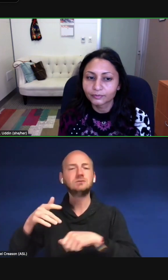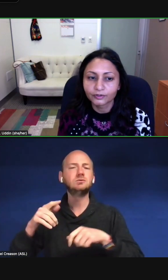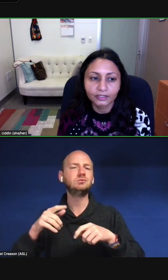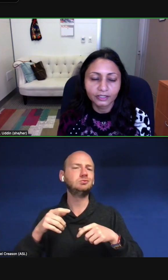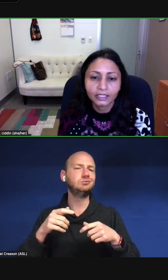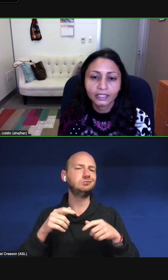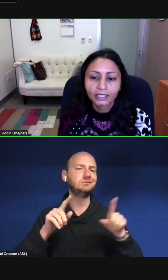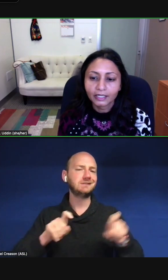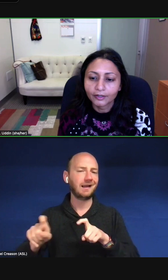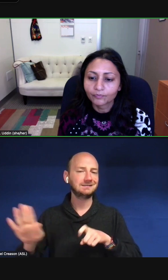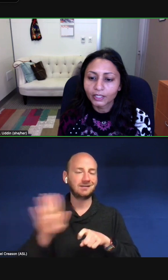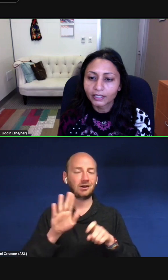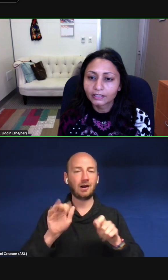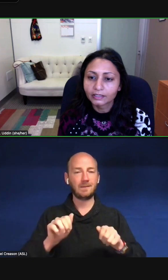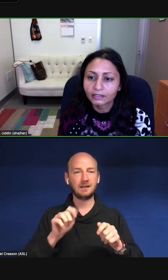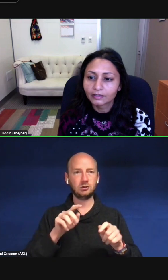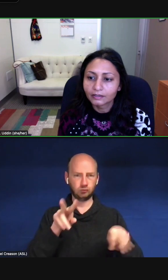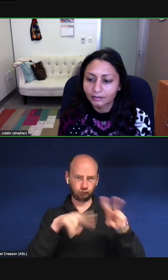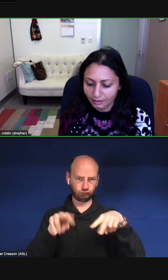indexed flexibility.